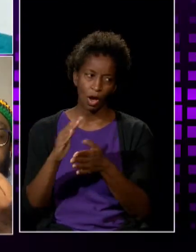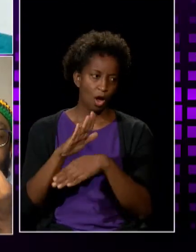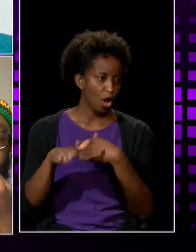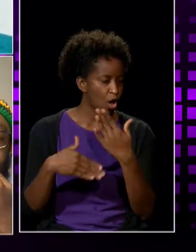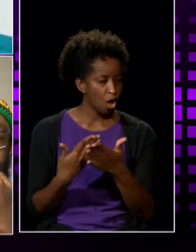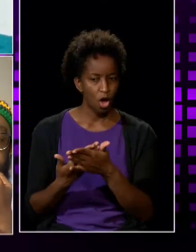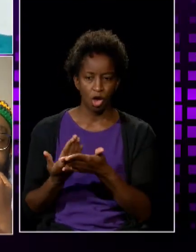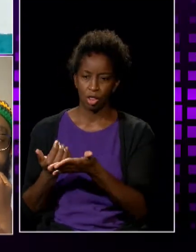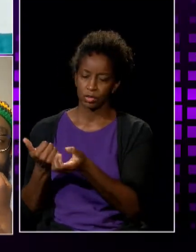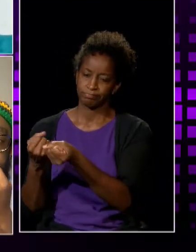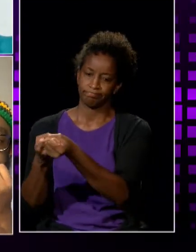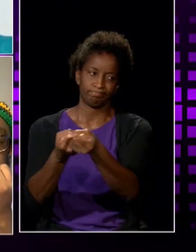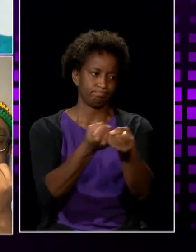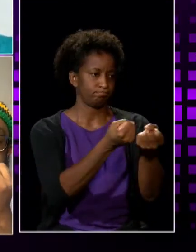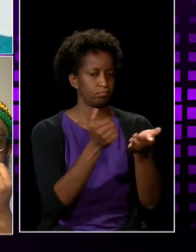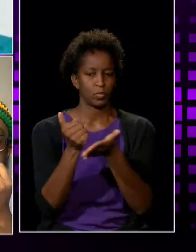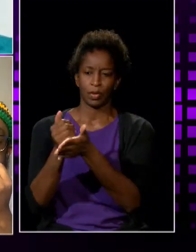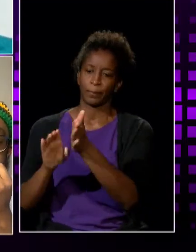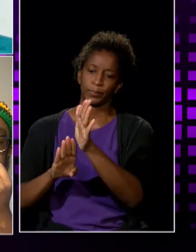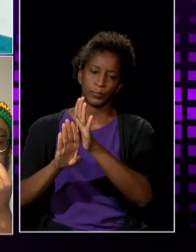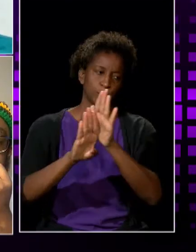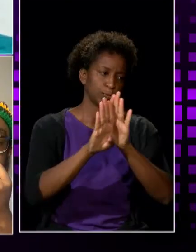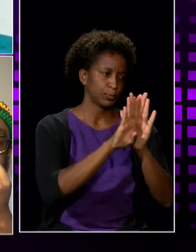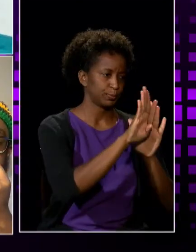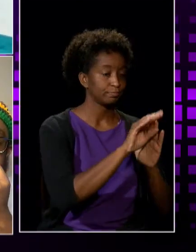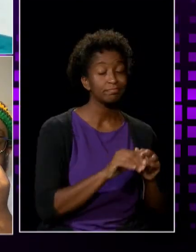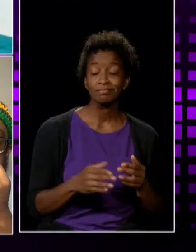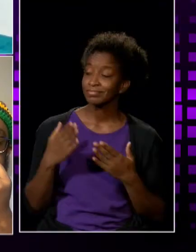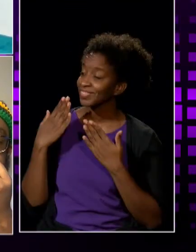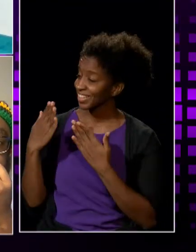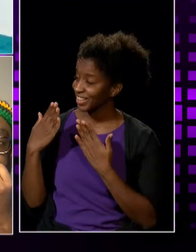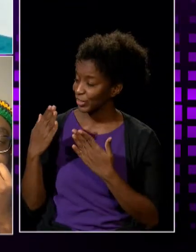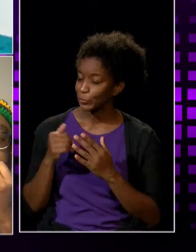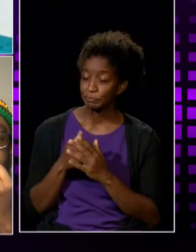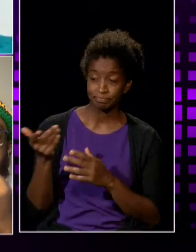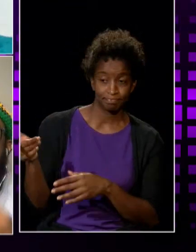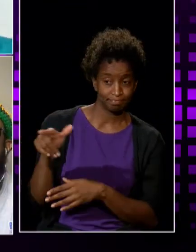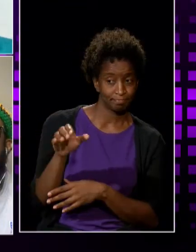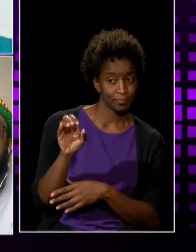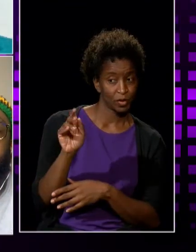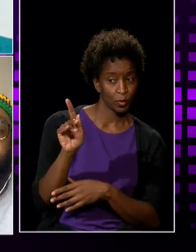Khaleel. Okera, your closing remarks on youth development and the Republic.